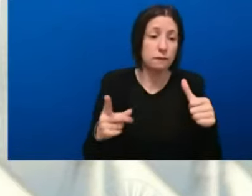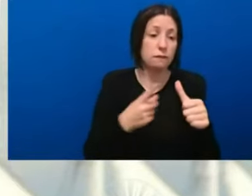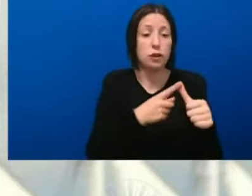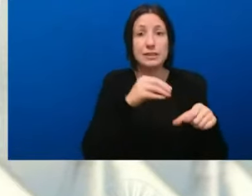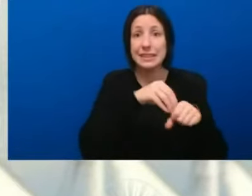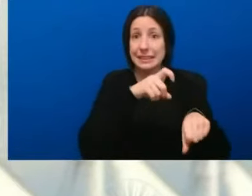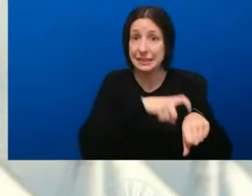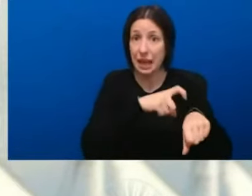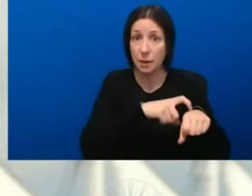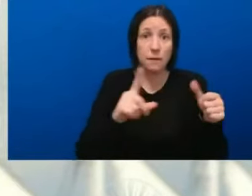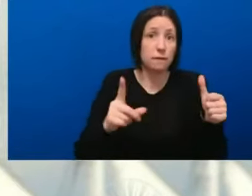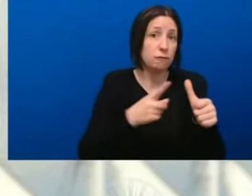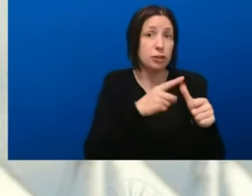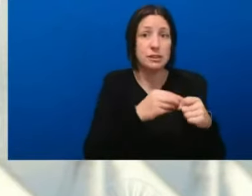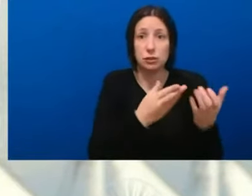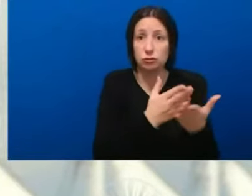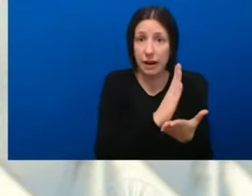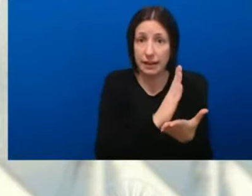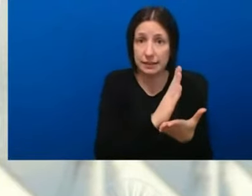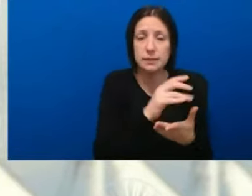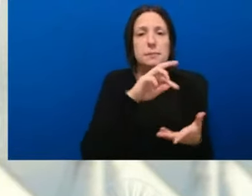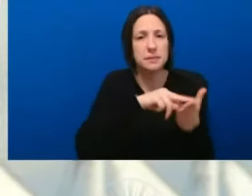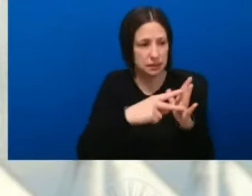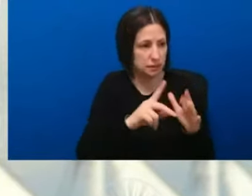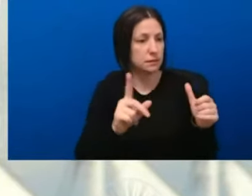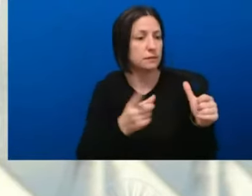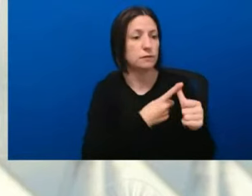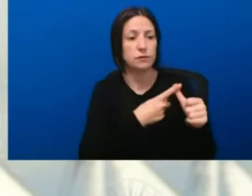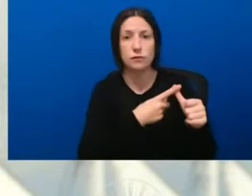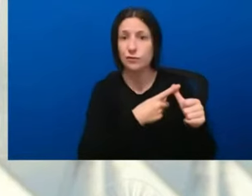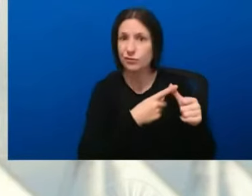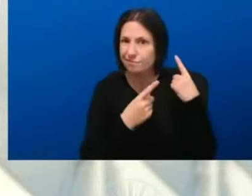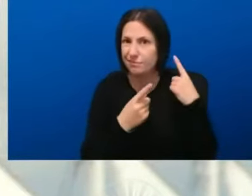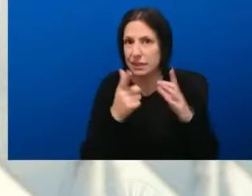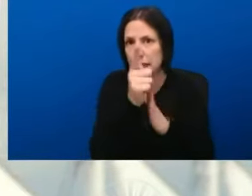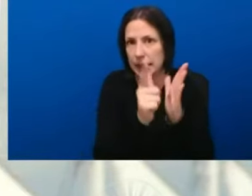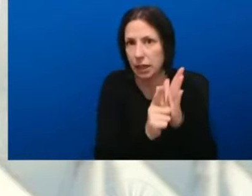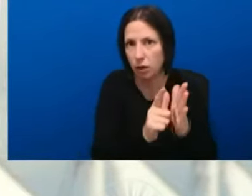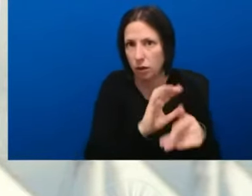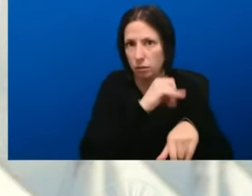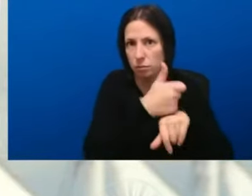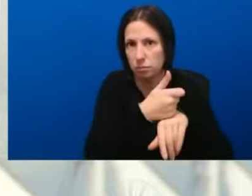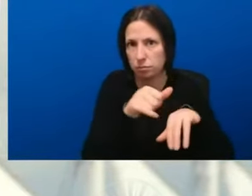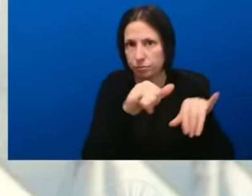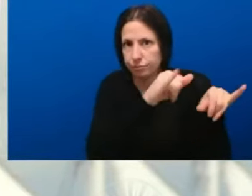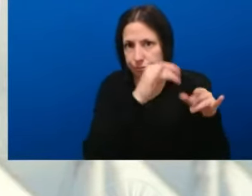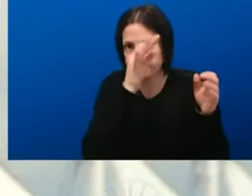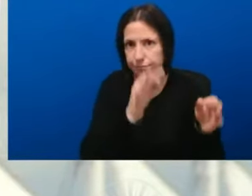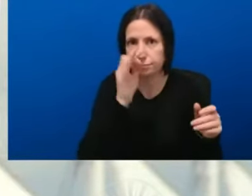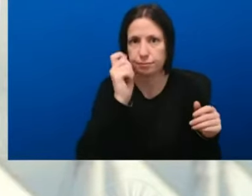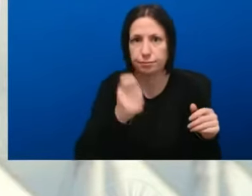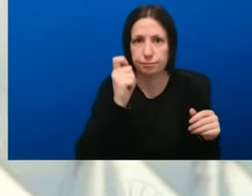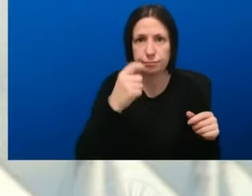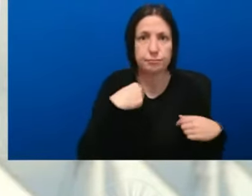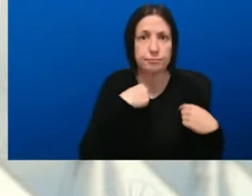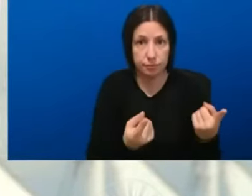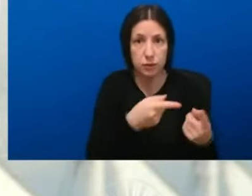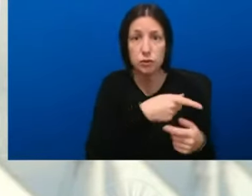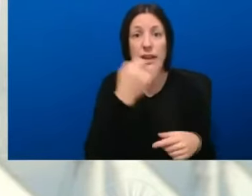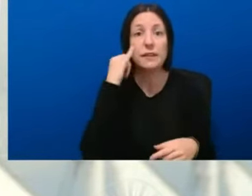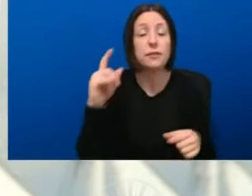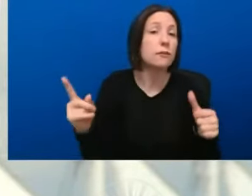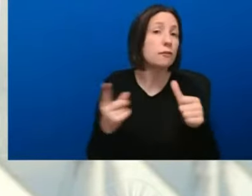a well-established legal principle for water usage. It's basically as it sounds. If you're the